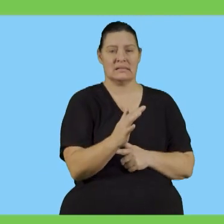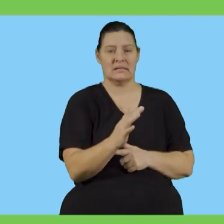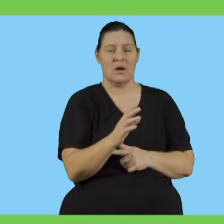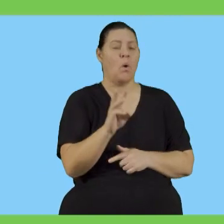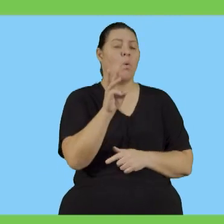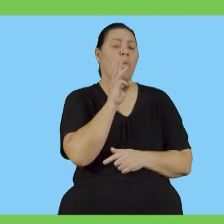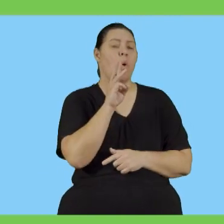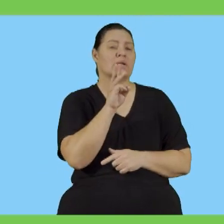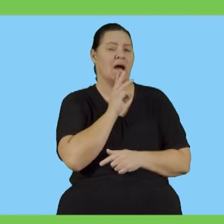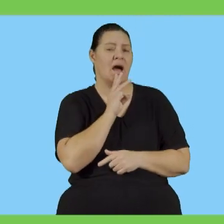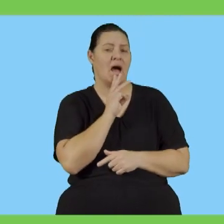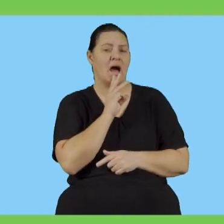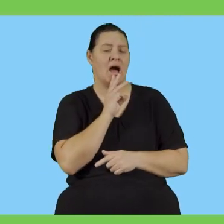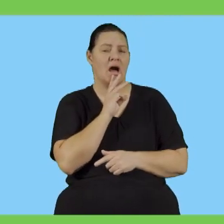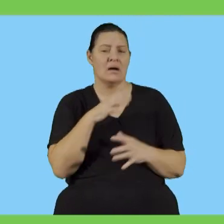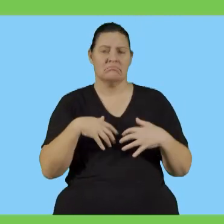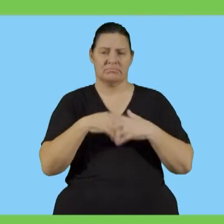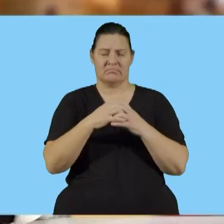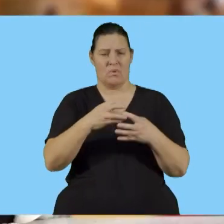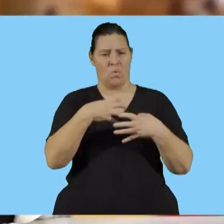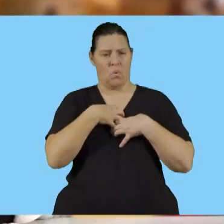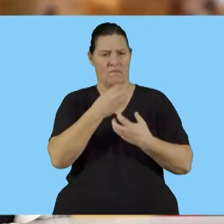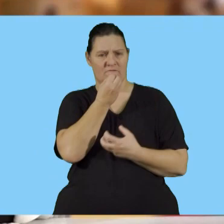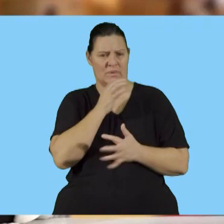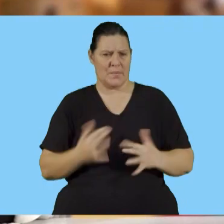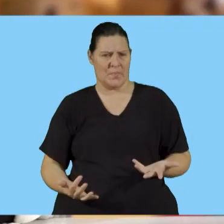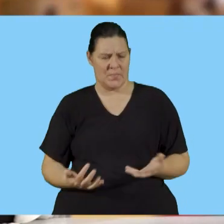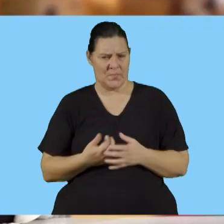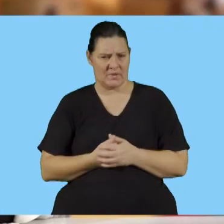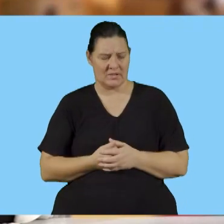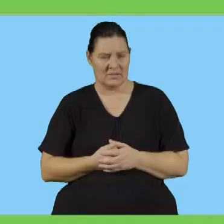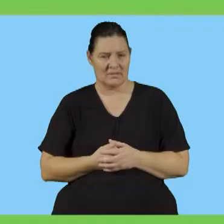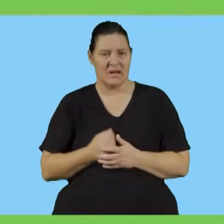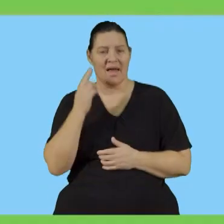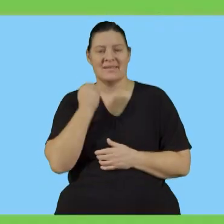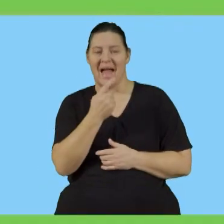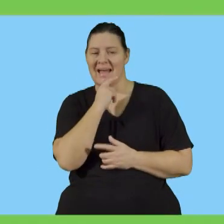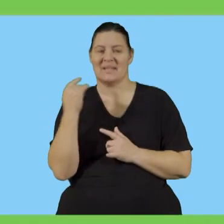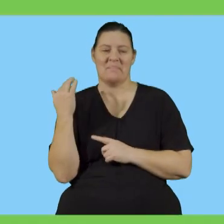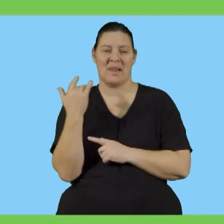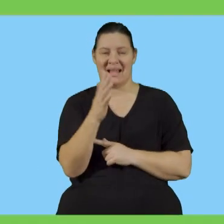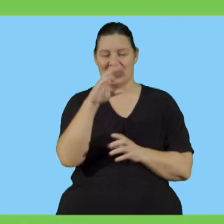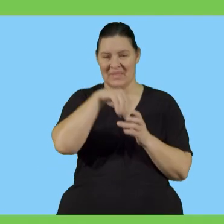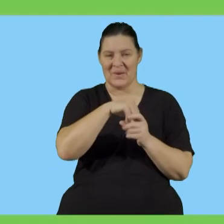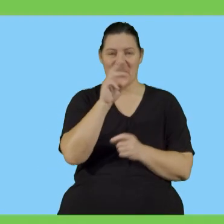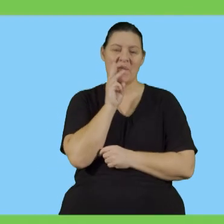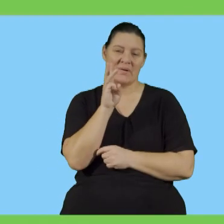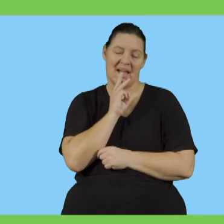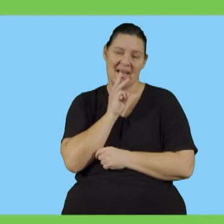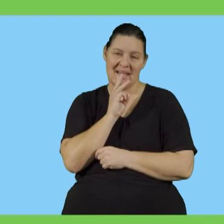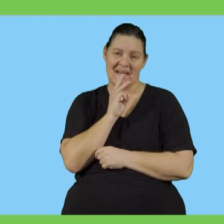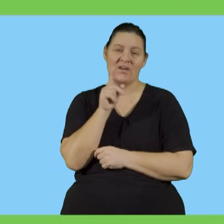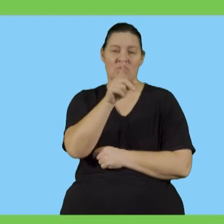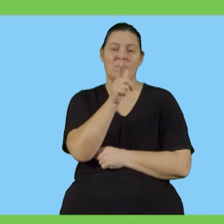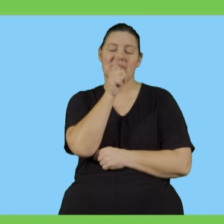the water make their own food? So this is a nice picture of plants in the water. Now you need